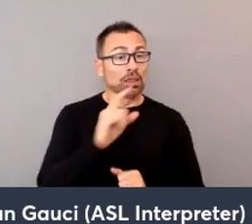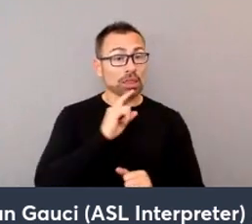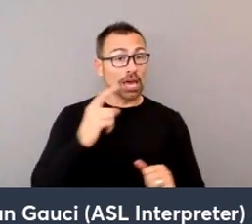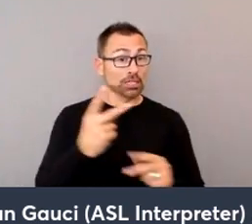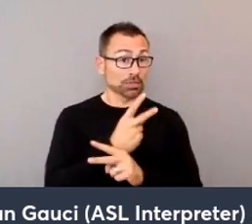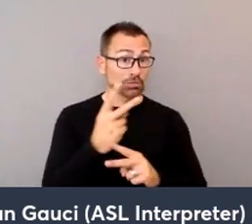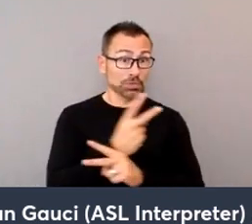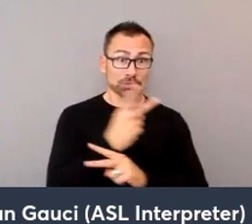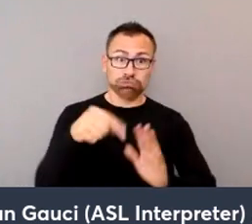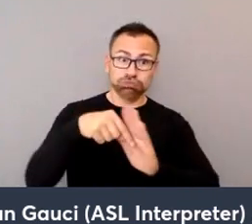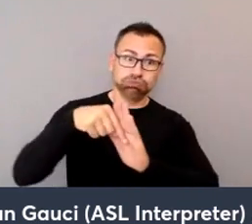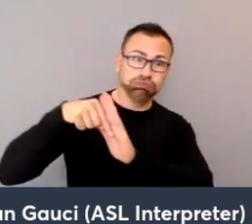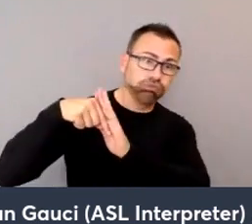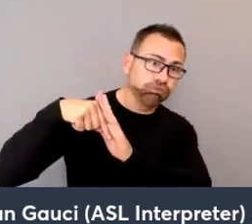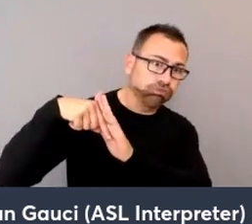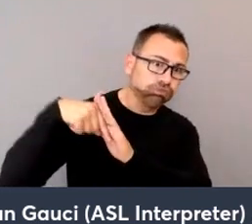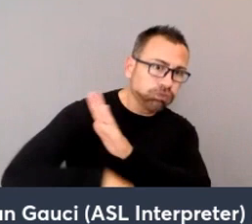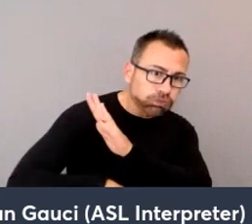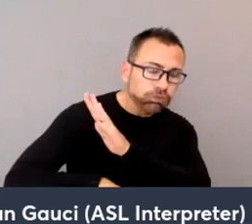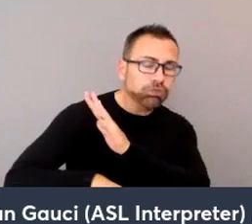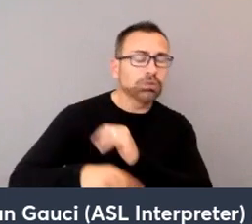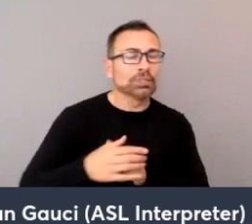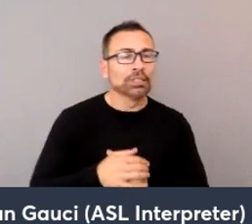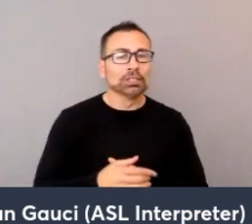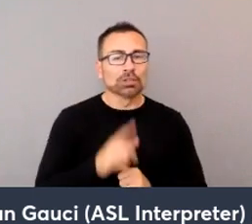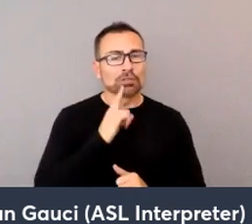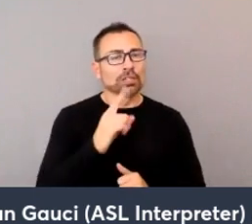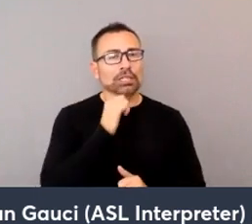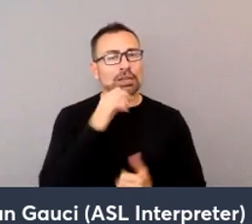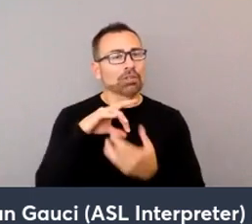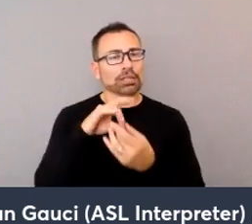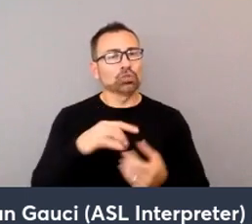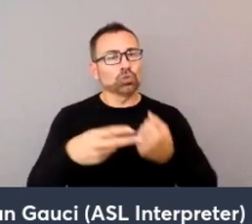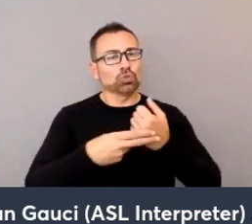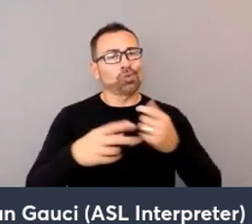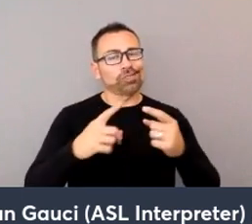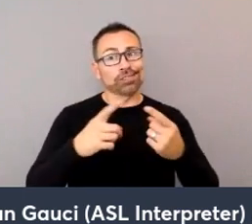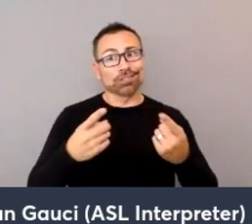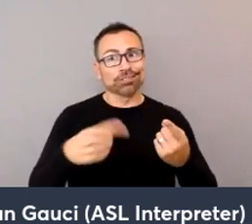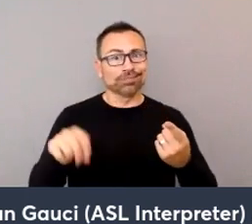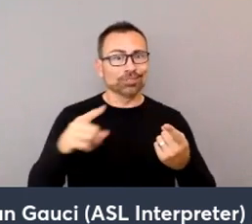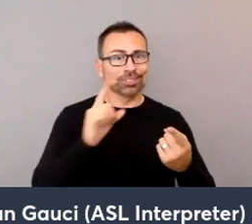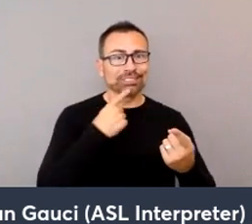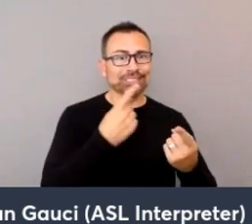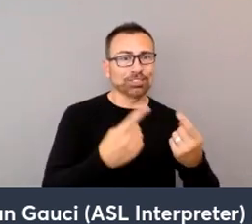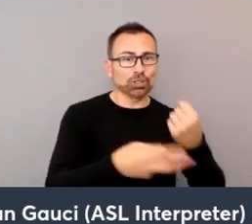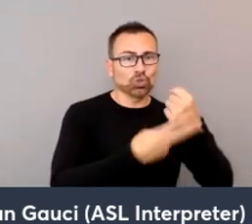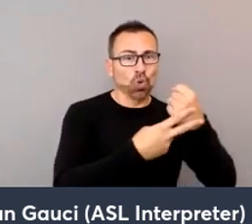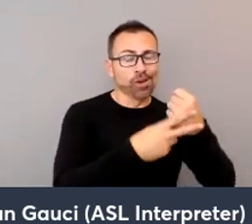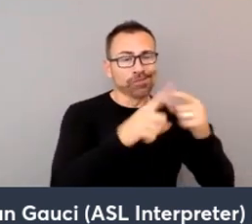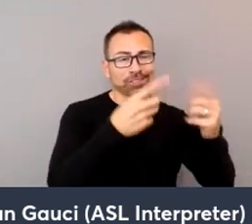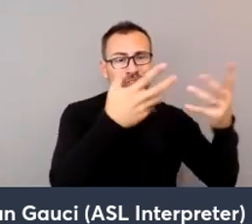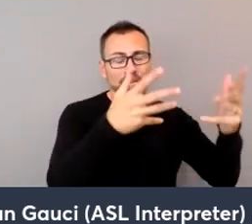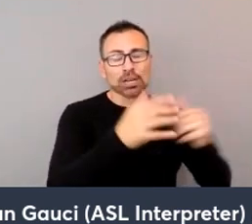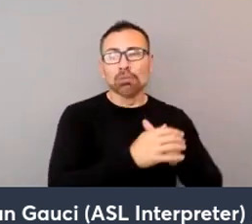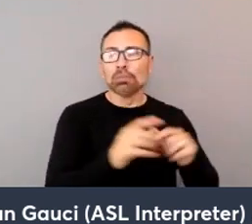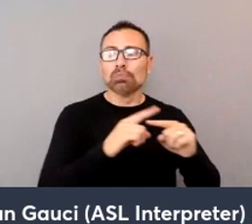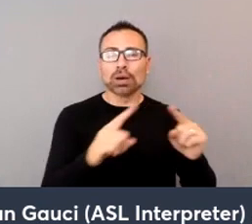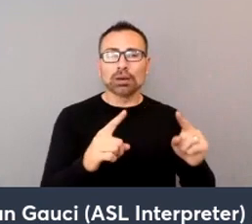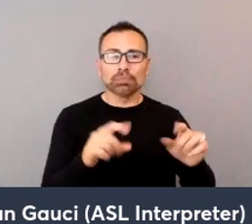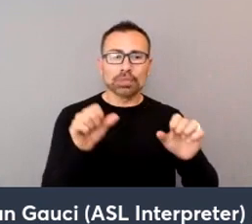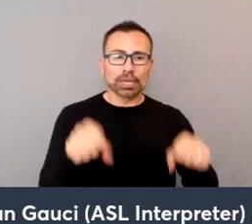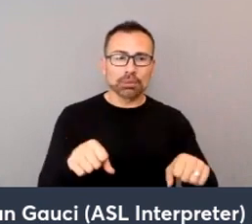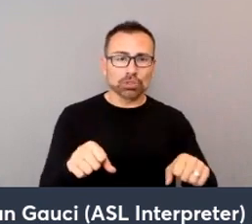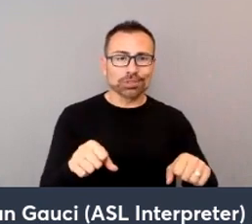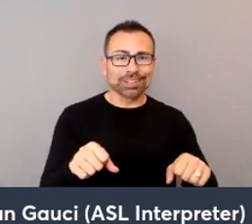intense, right? Yeah. So it really has nothing to do with the storage side. You're just going to store that index after the fact. But being able to I see the first